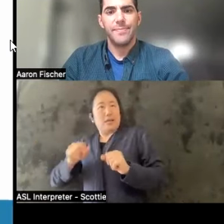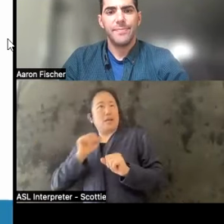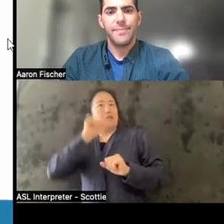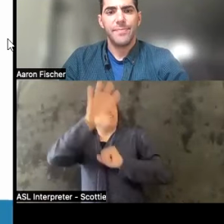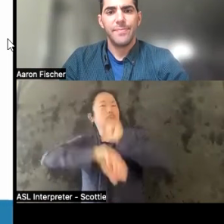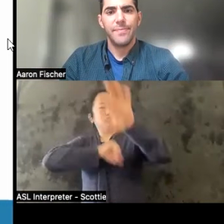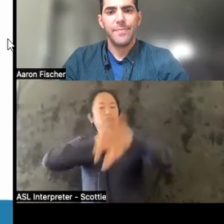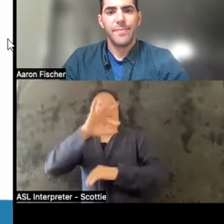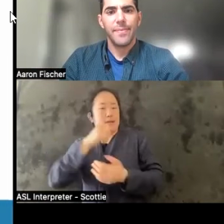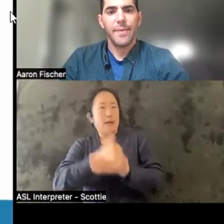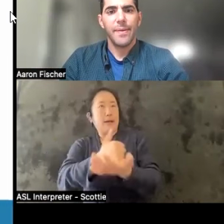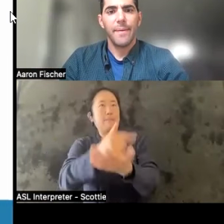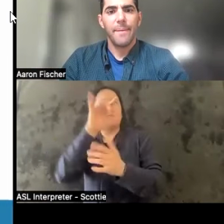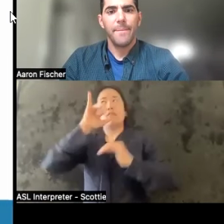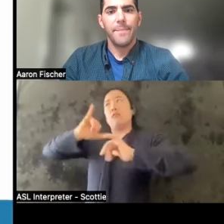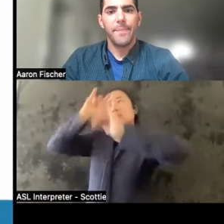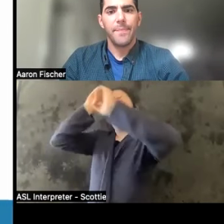Good point.